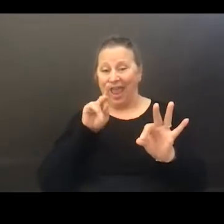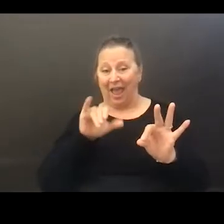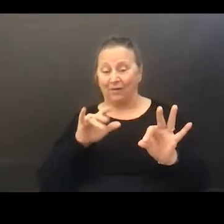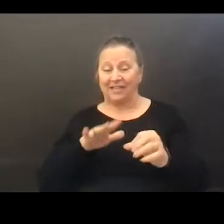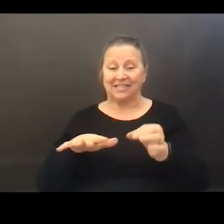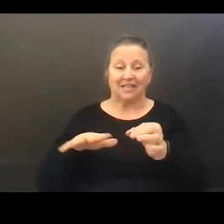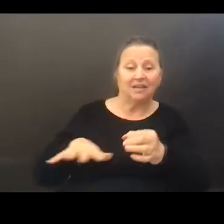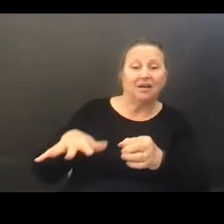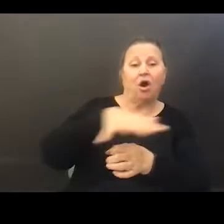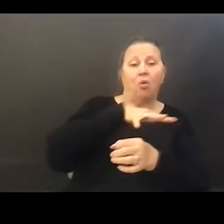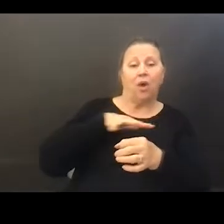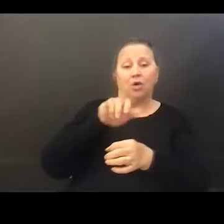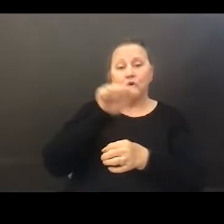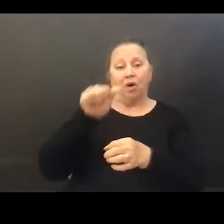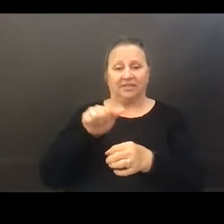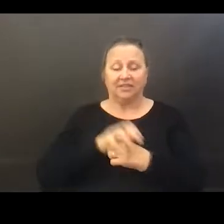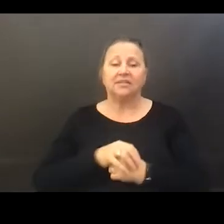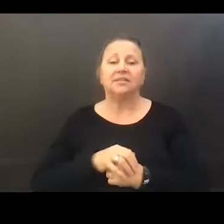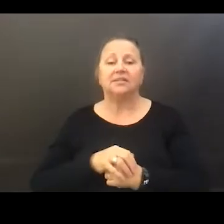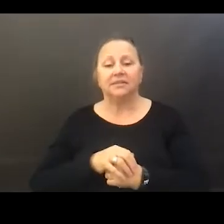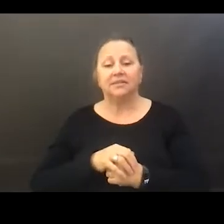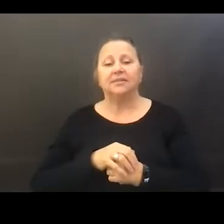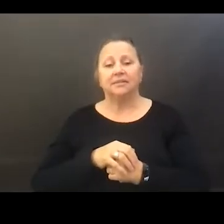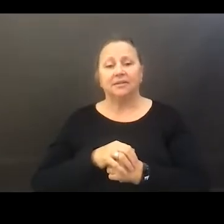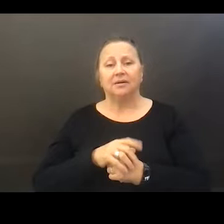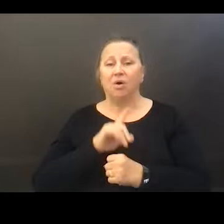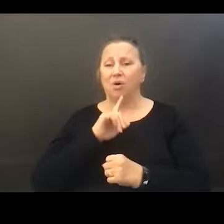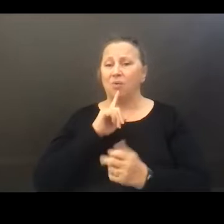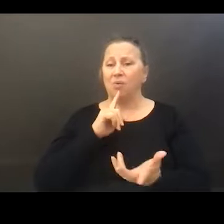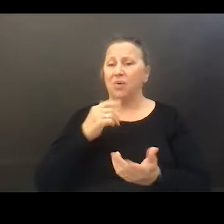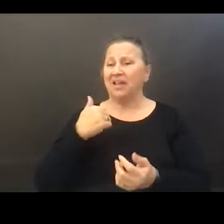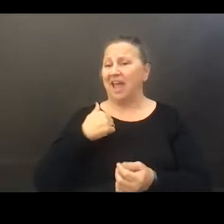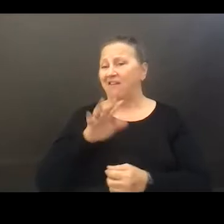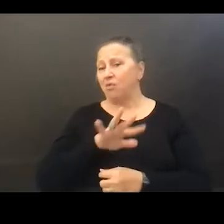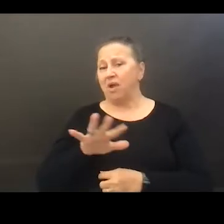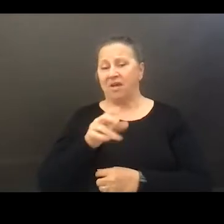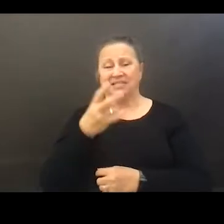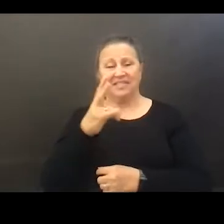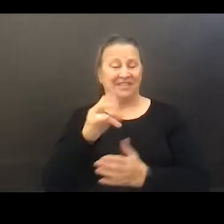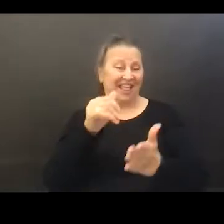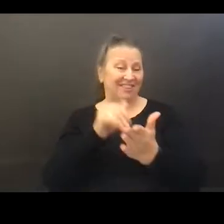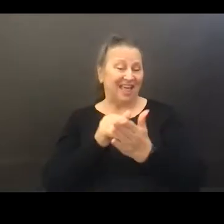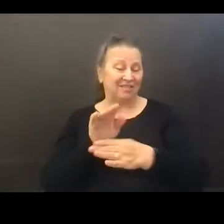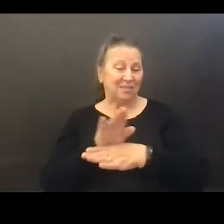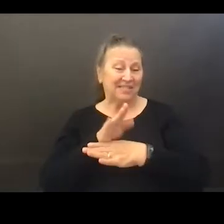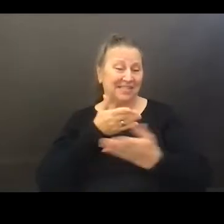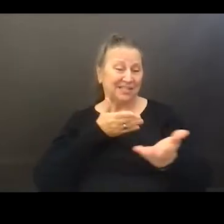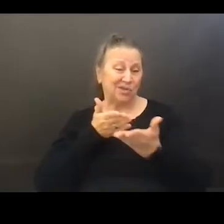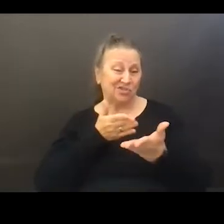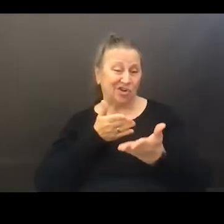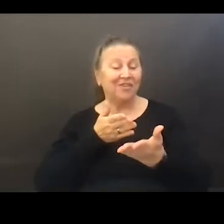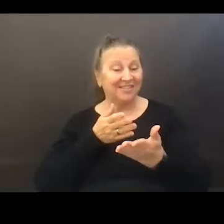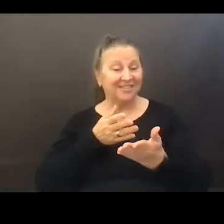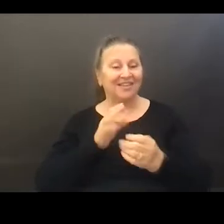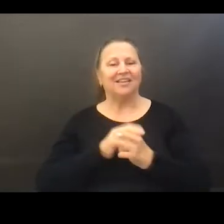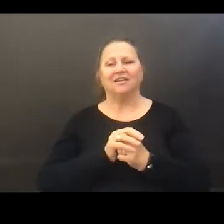which is Austin. And we have about 17,000 businesses that we serve in those 9 counties,